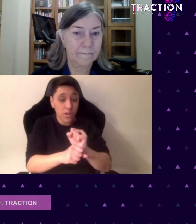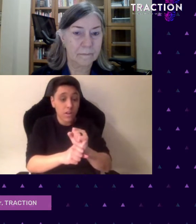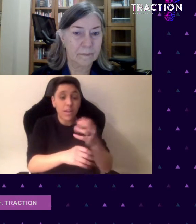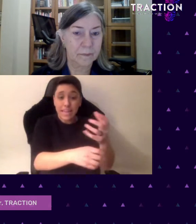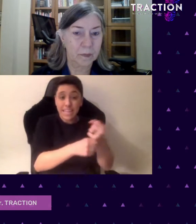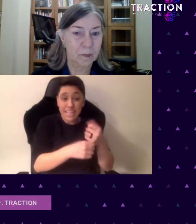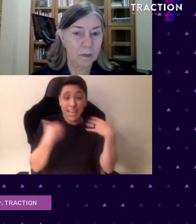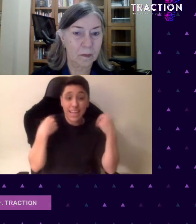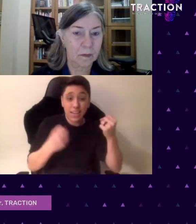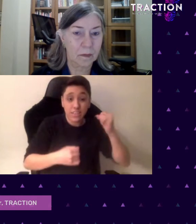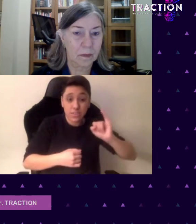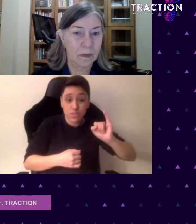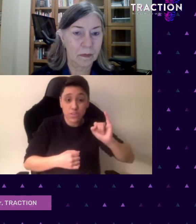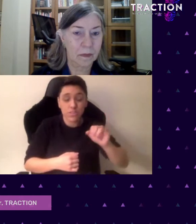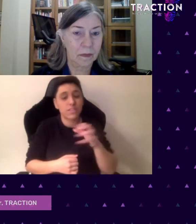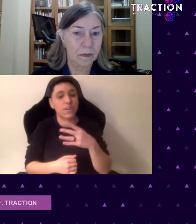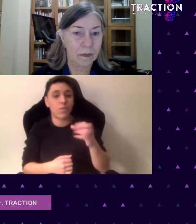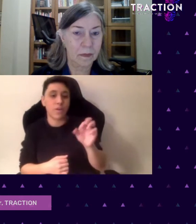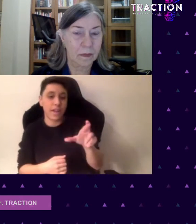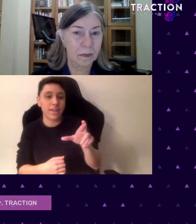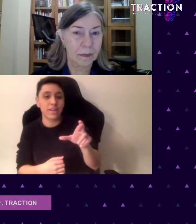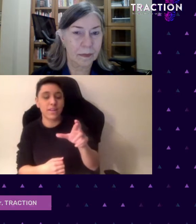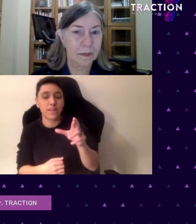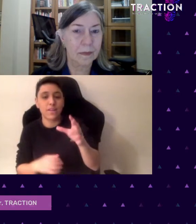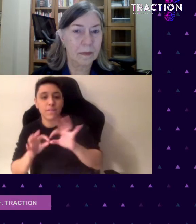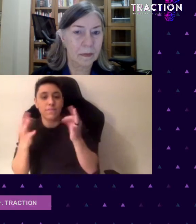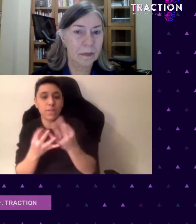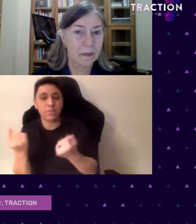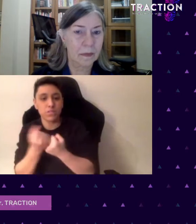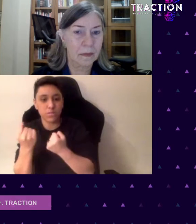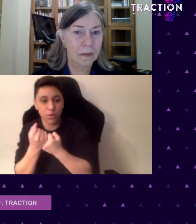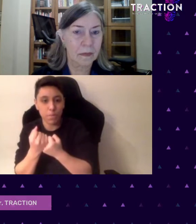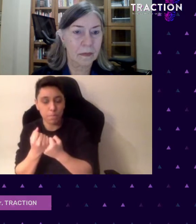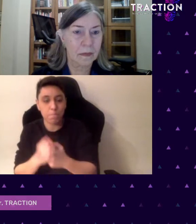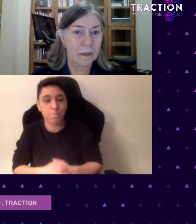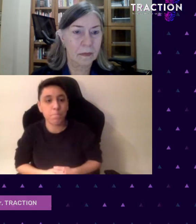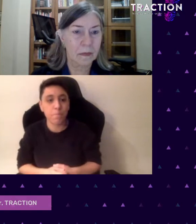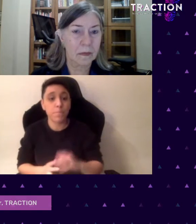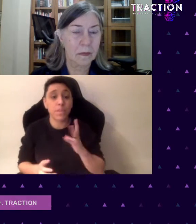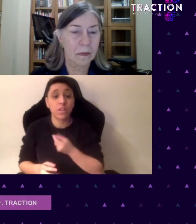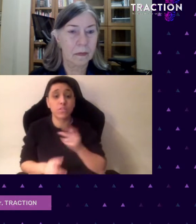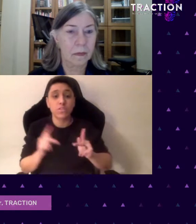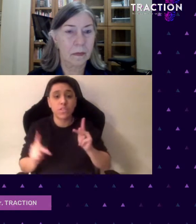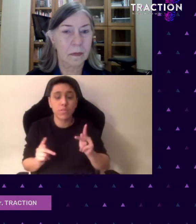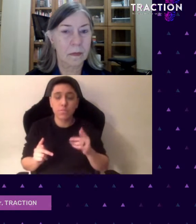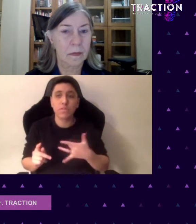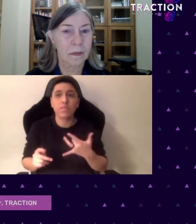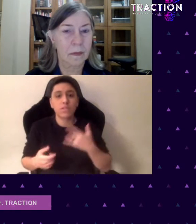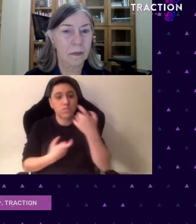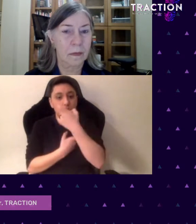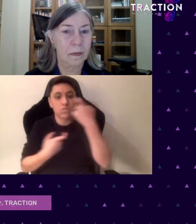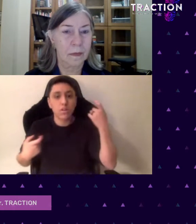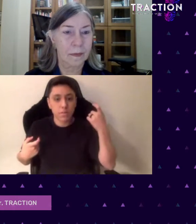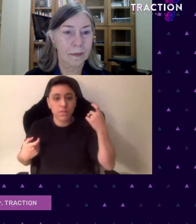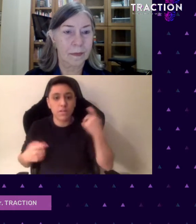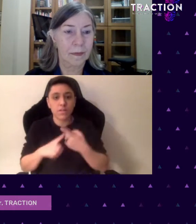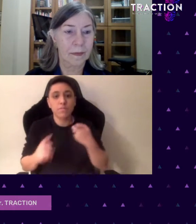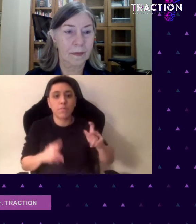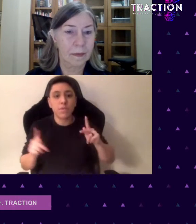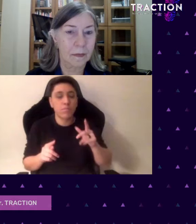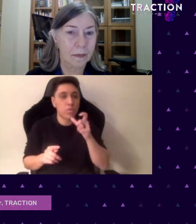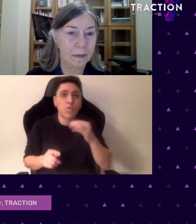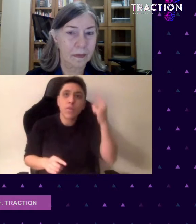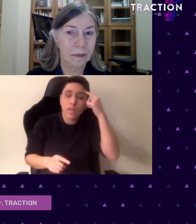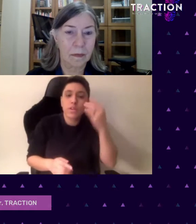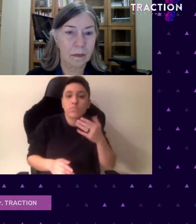support. Trans people have been repeatedly abused and traumatized, even by those who think they're doing the right thing.